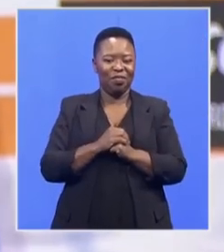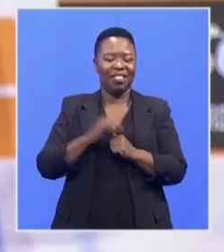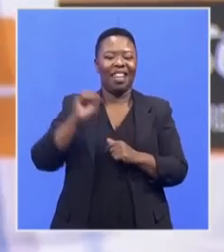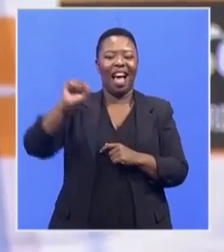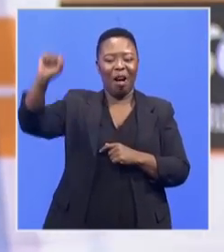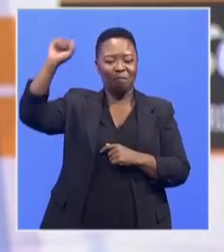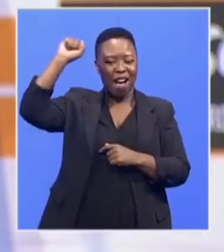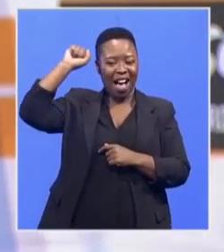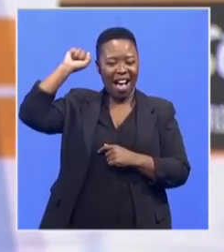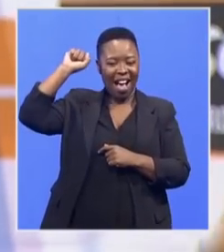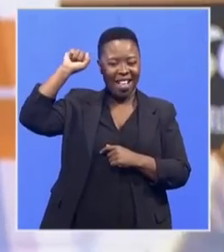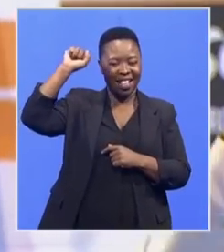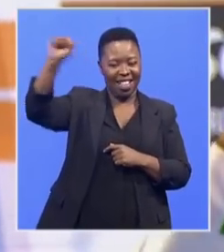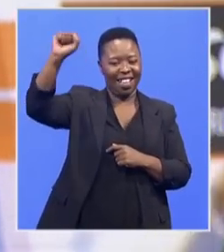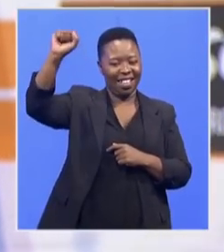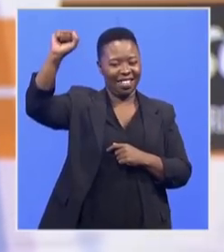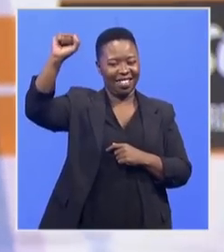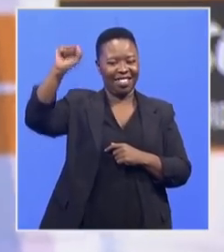Amandla.